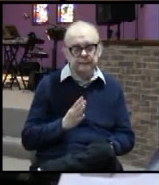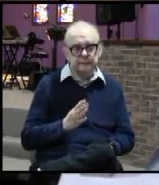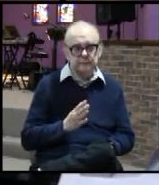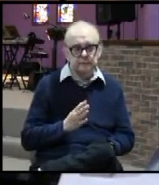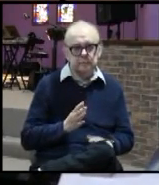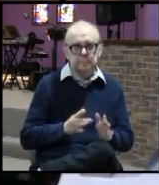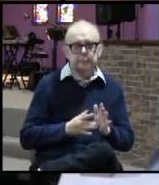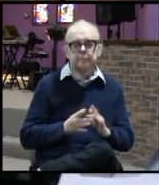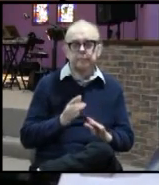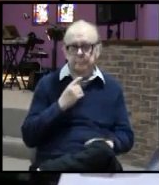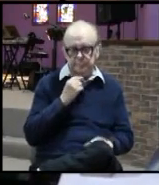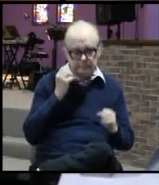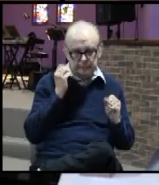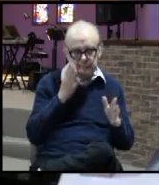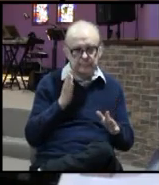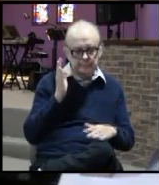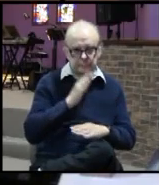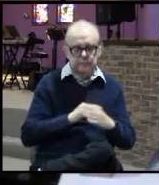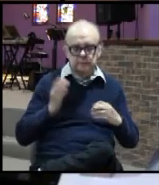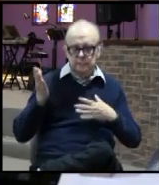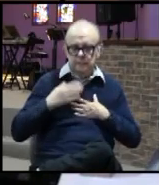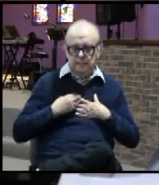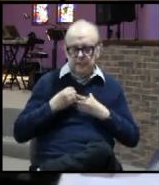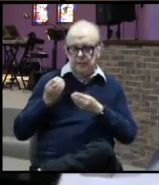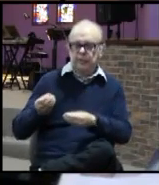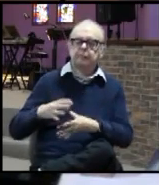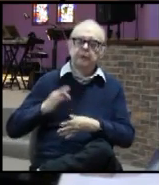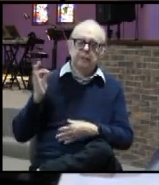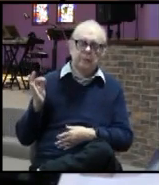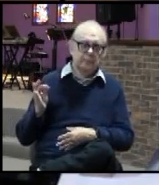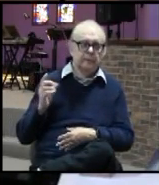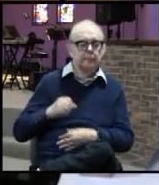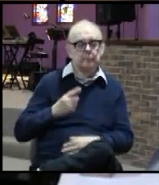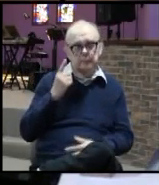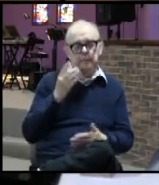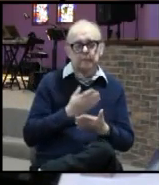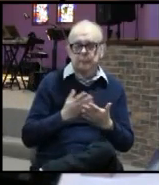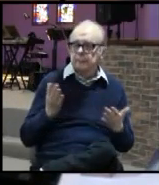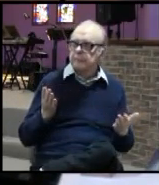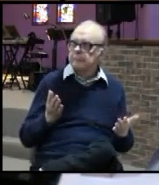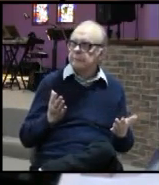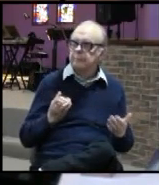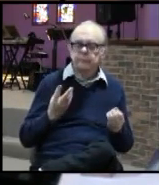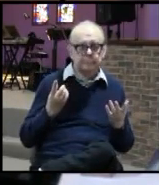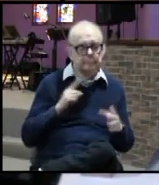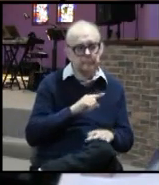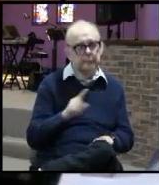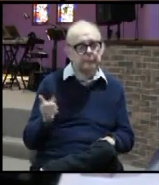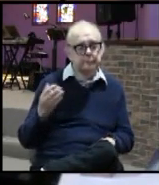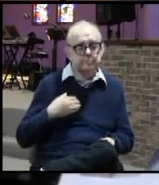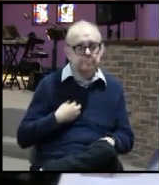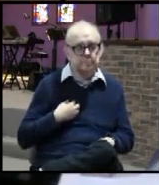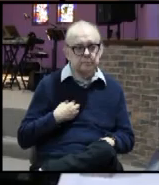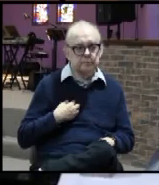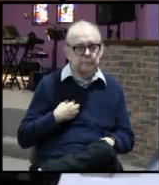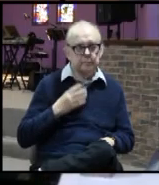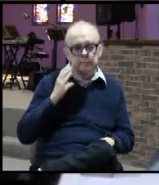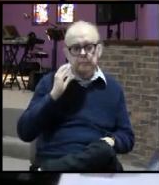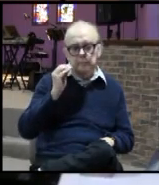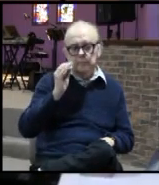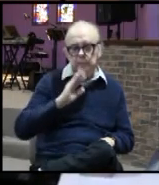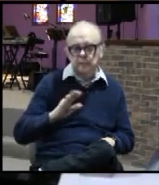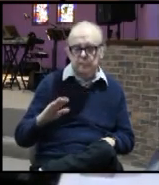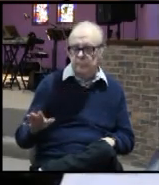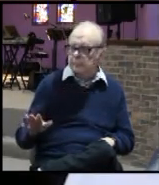when Jesus says, Father, into your hands I commit my spirit, you need to understand something. How many of you all have taught your